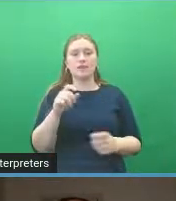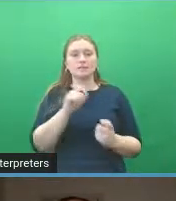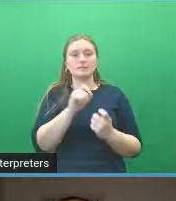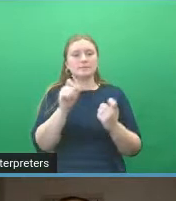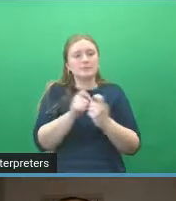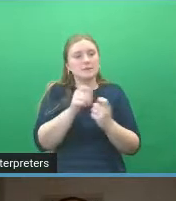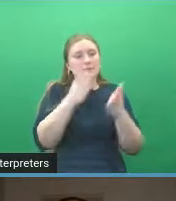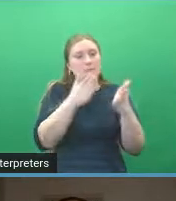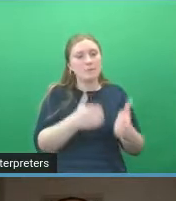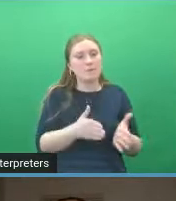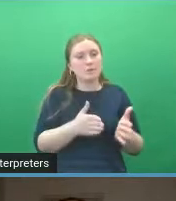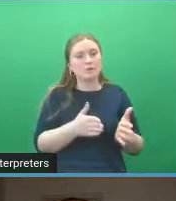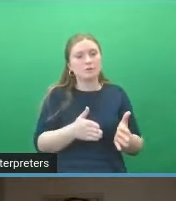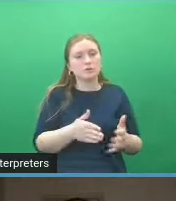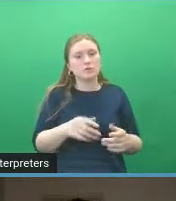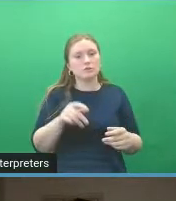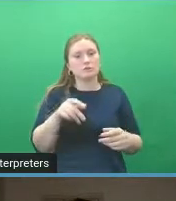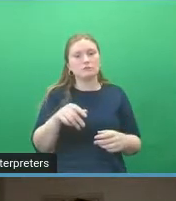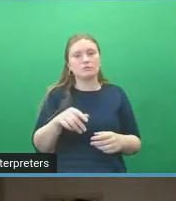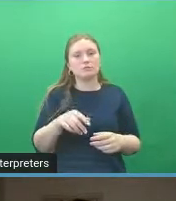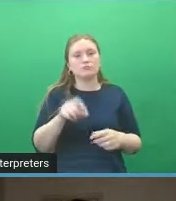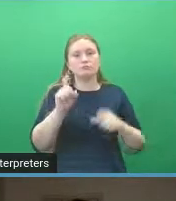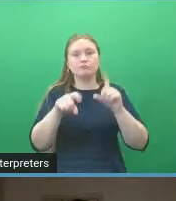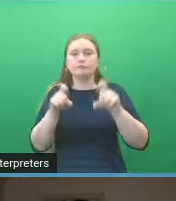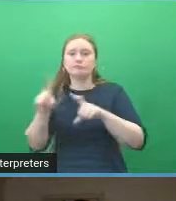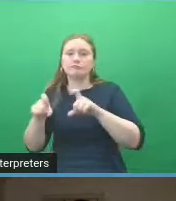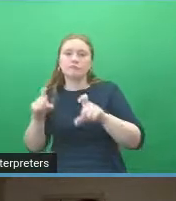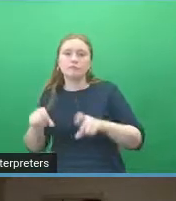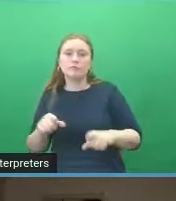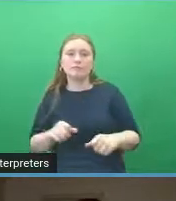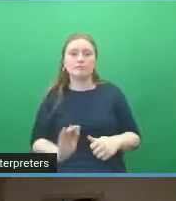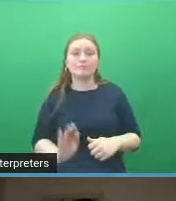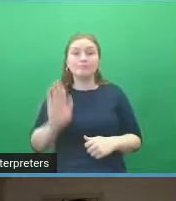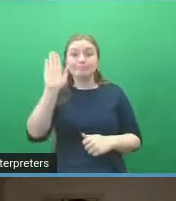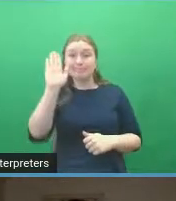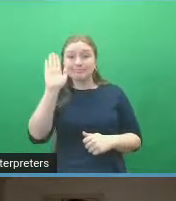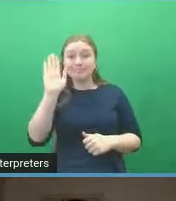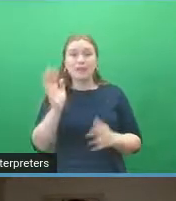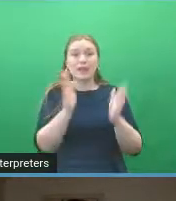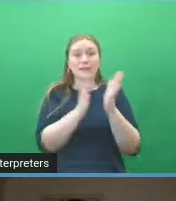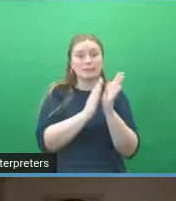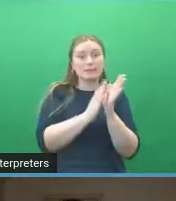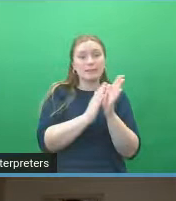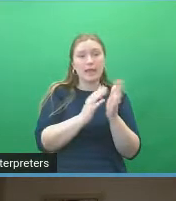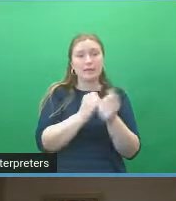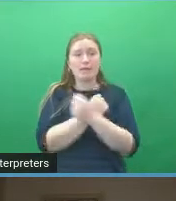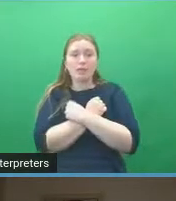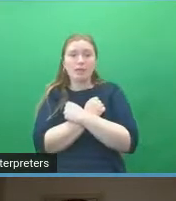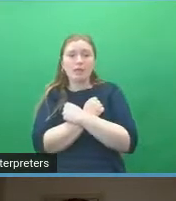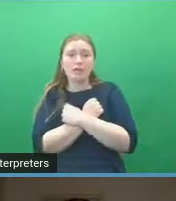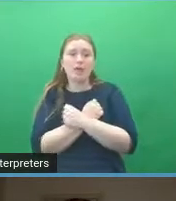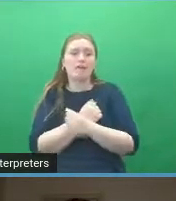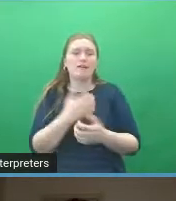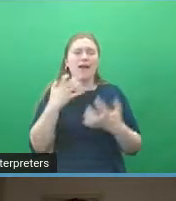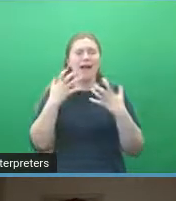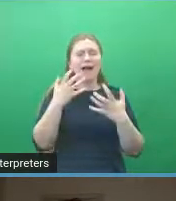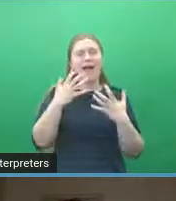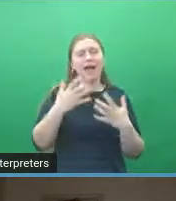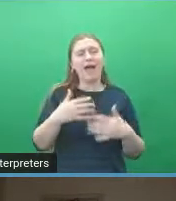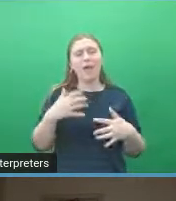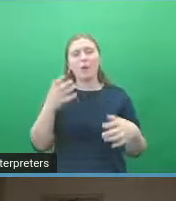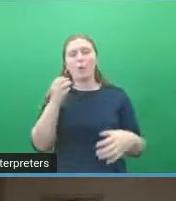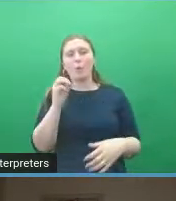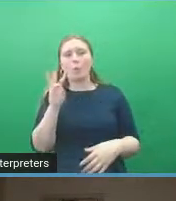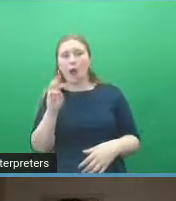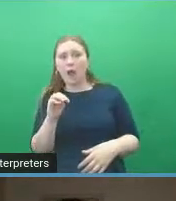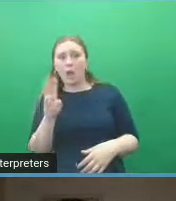taking part in a poll, raising your hand, adding an emoji such as clapping, thumbs up, love, laugh, wow, celebrate, or contribute